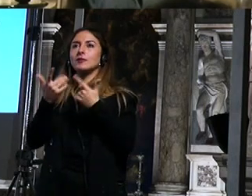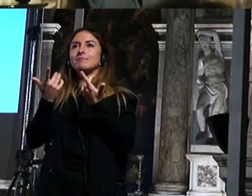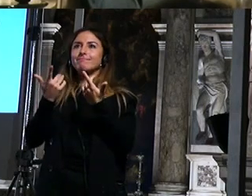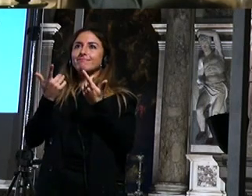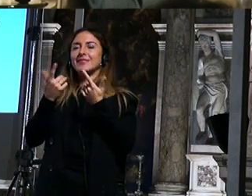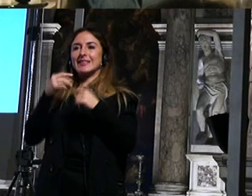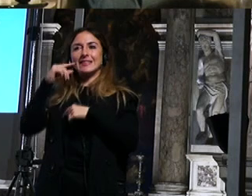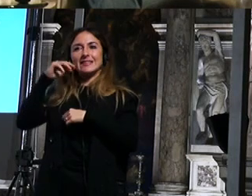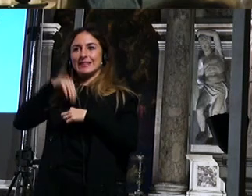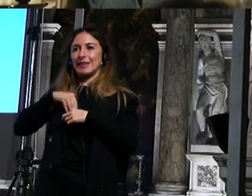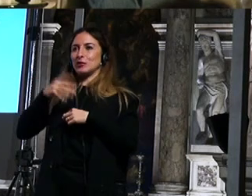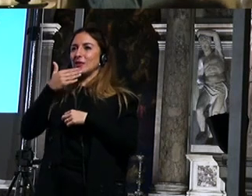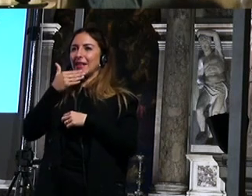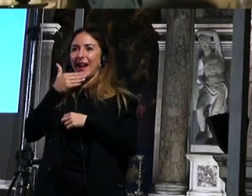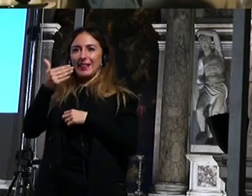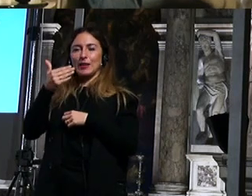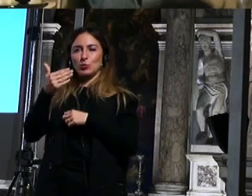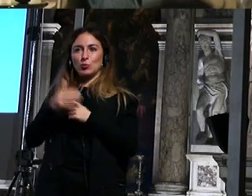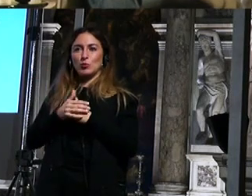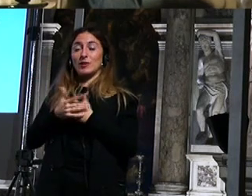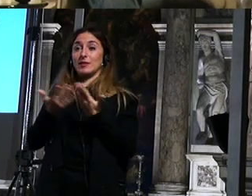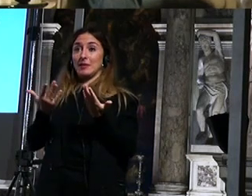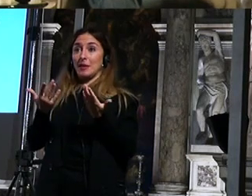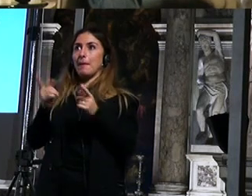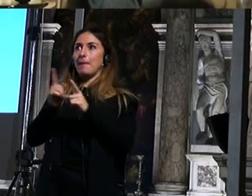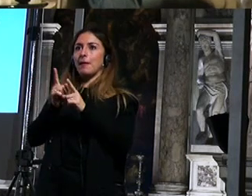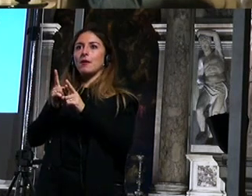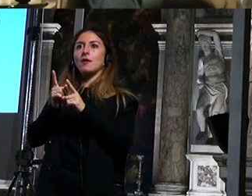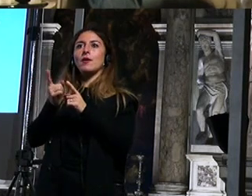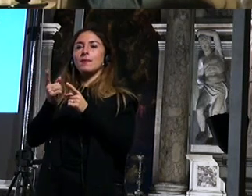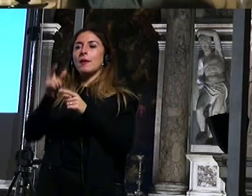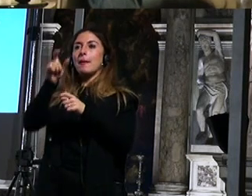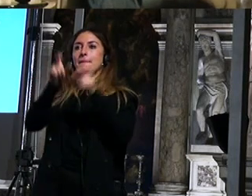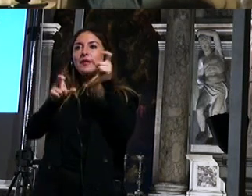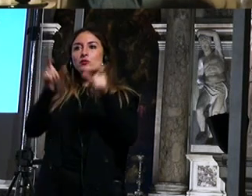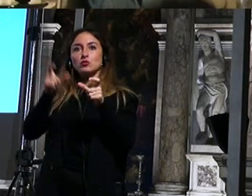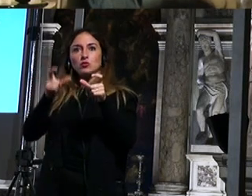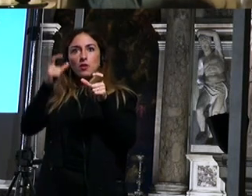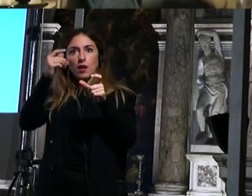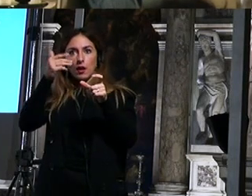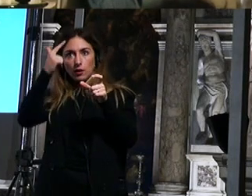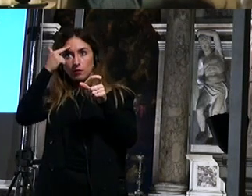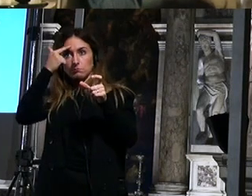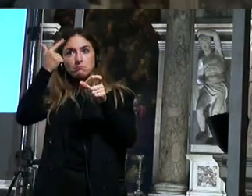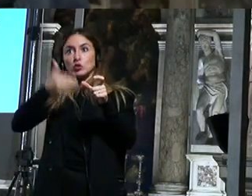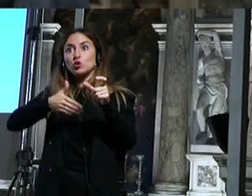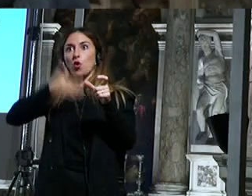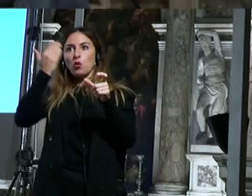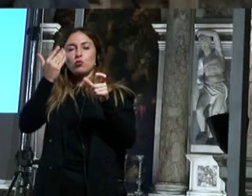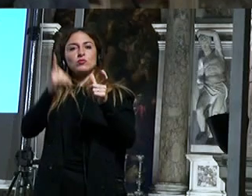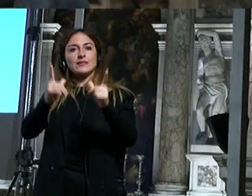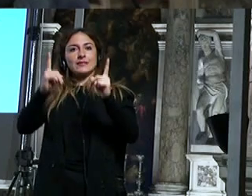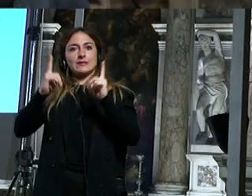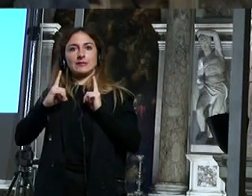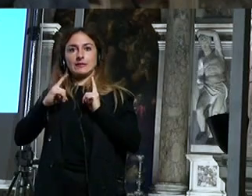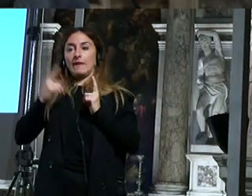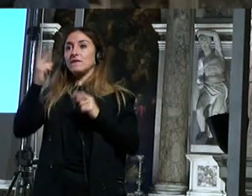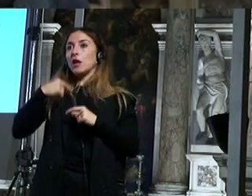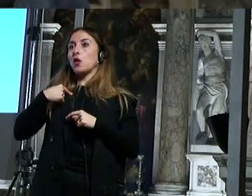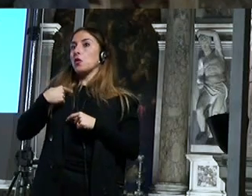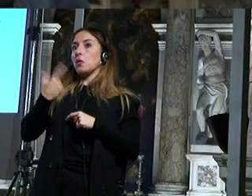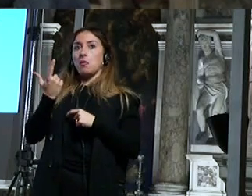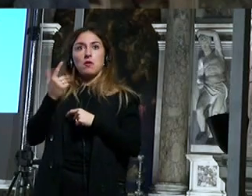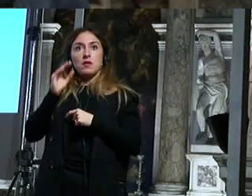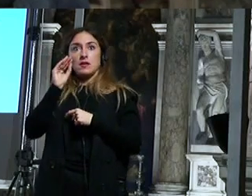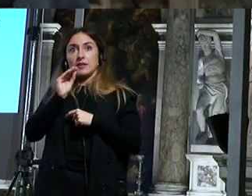us through strangers, through people in life, without our having known to ask for them. And there's another echo